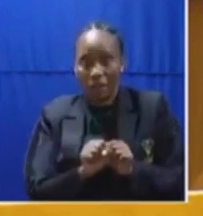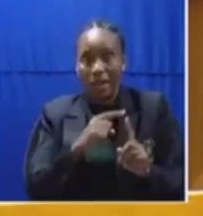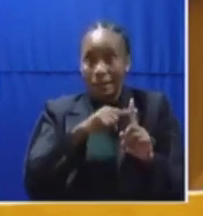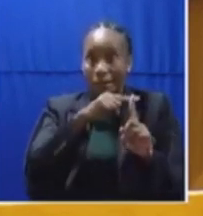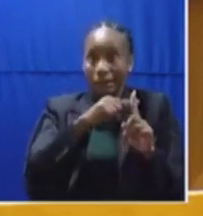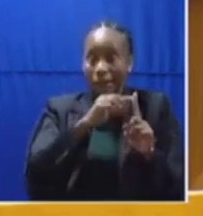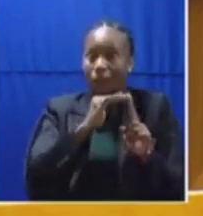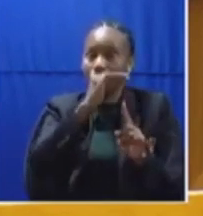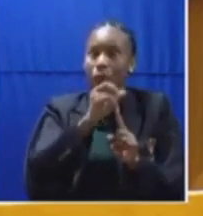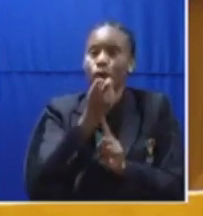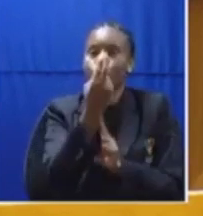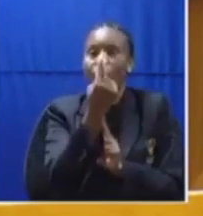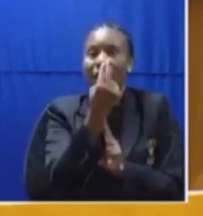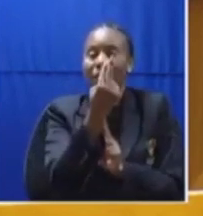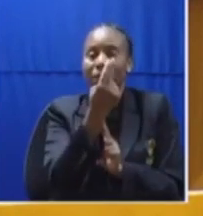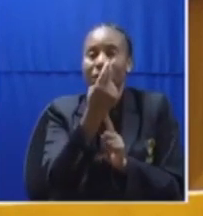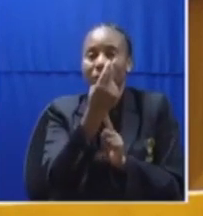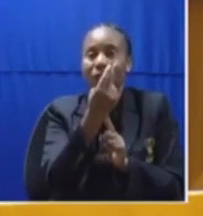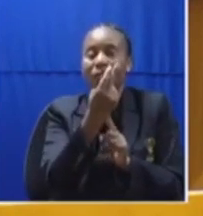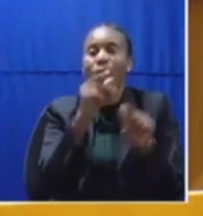rate. We think we need to rethink